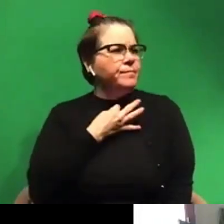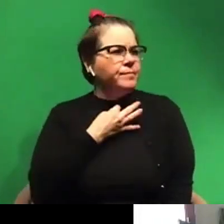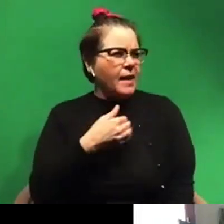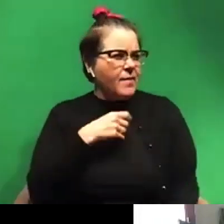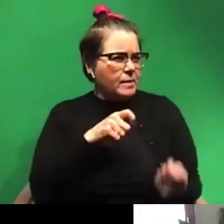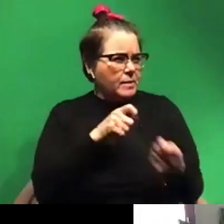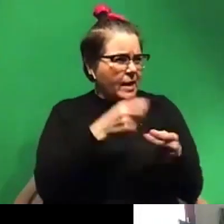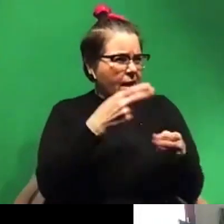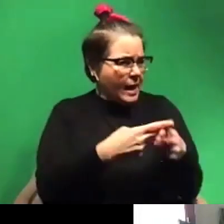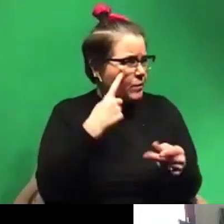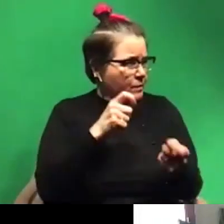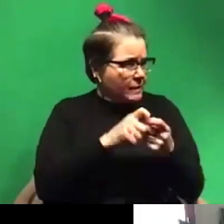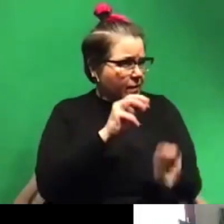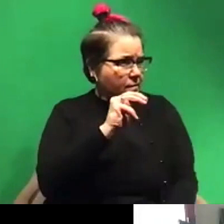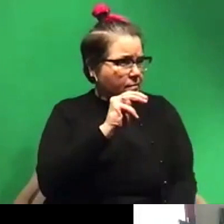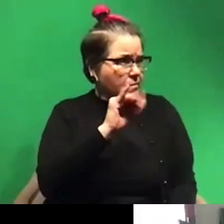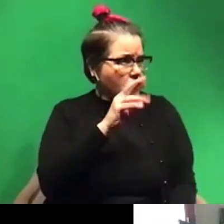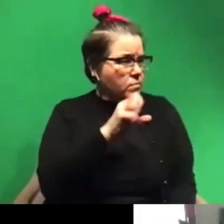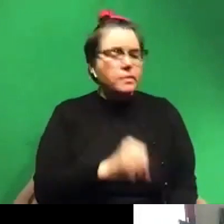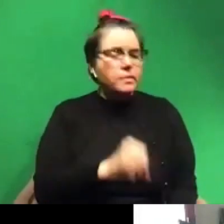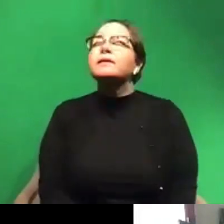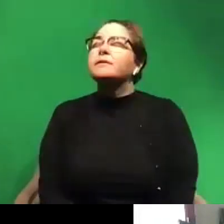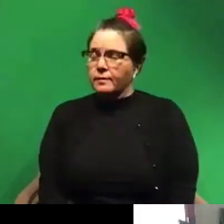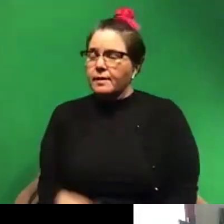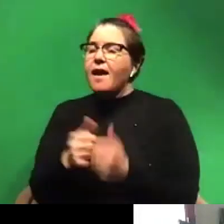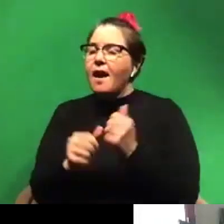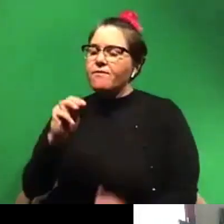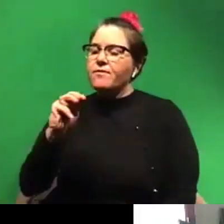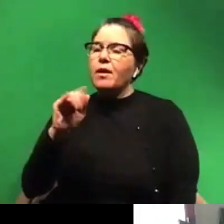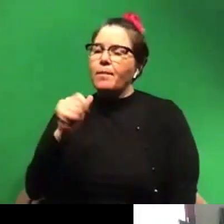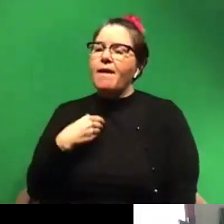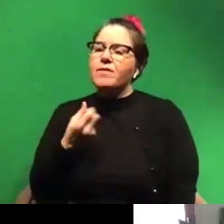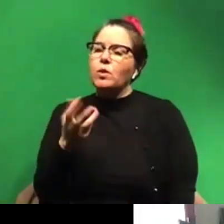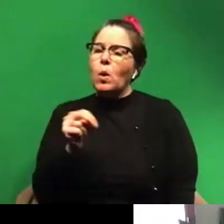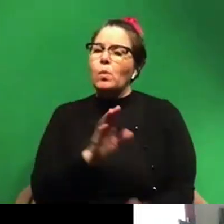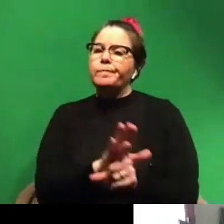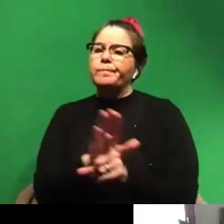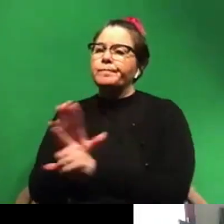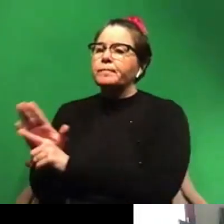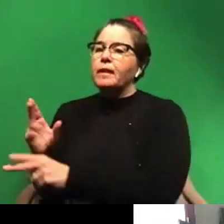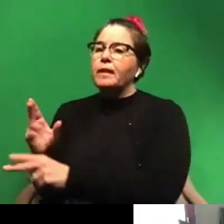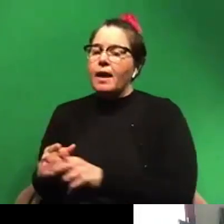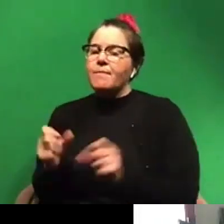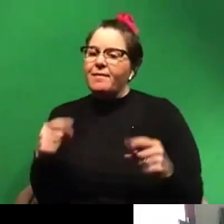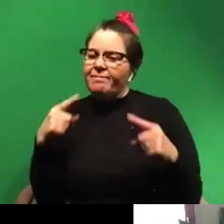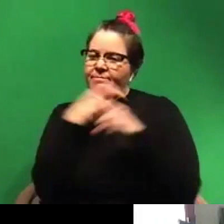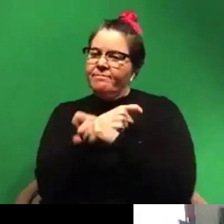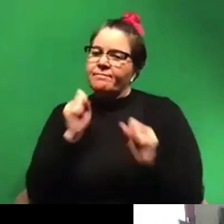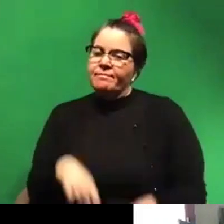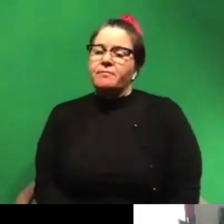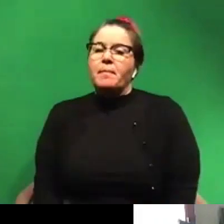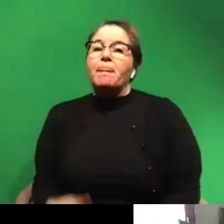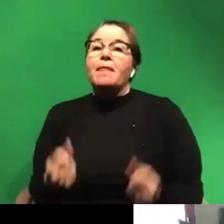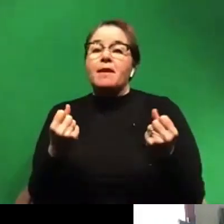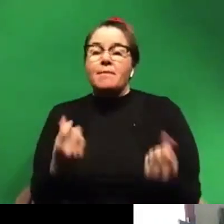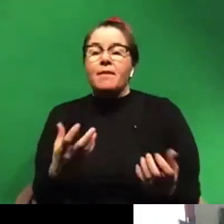microbes? Yes, every microbe has its own name, and it can be really complicated. A lot of them come